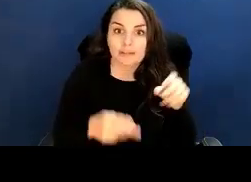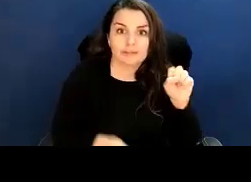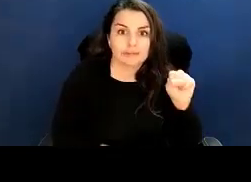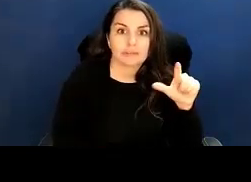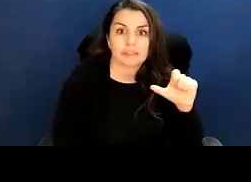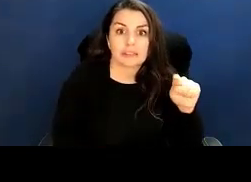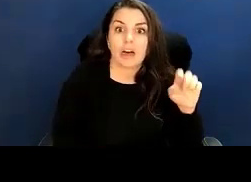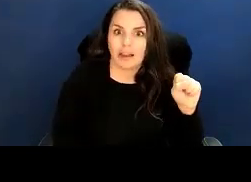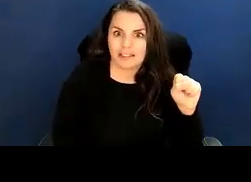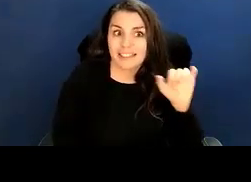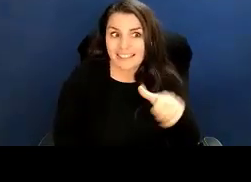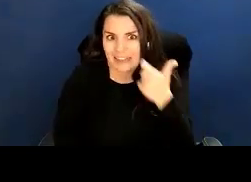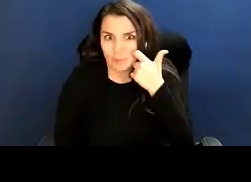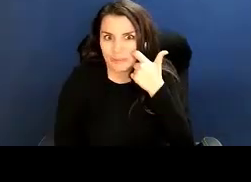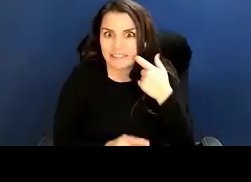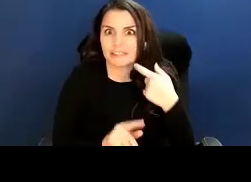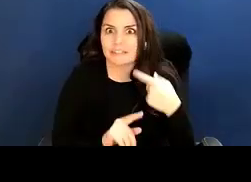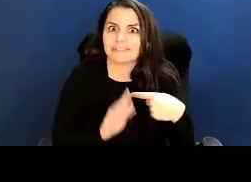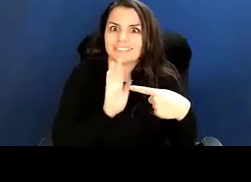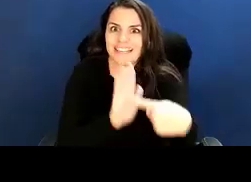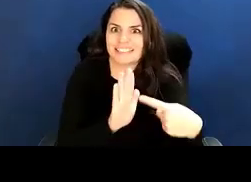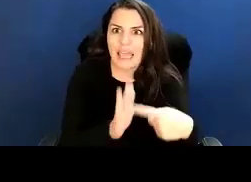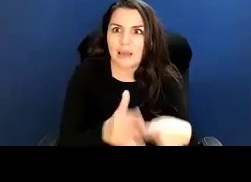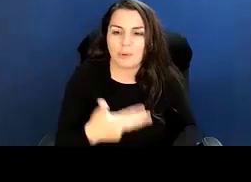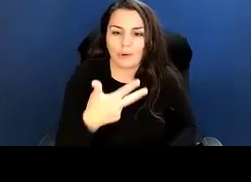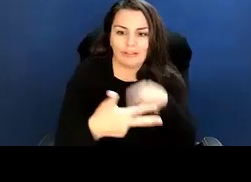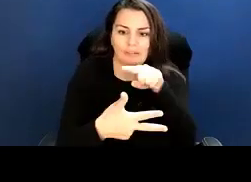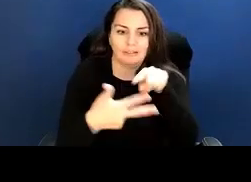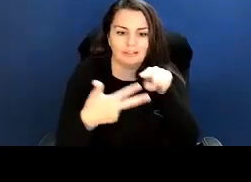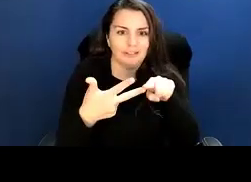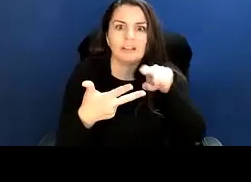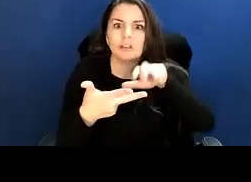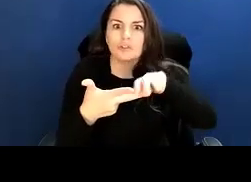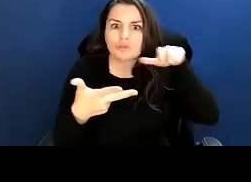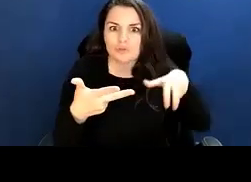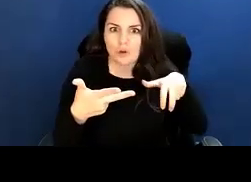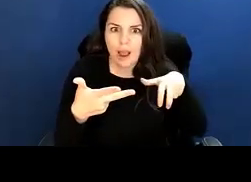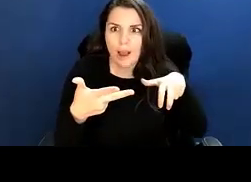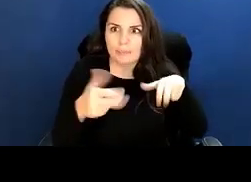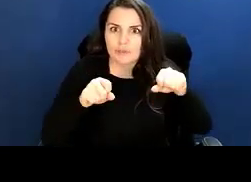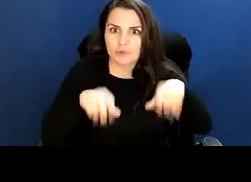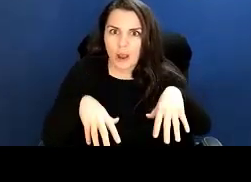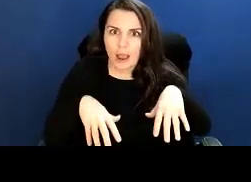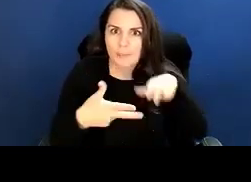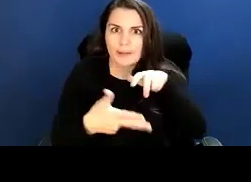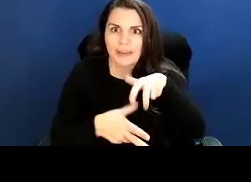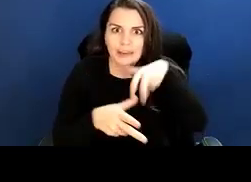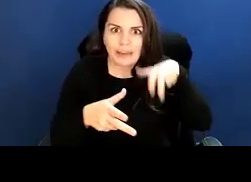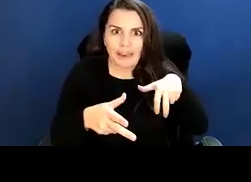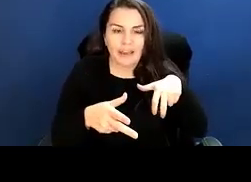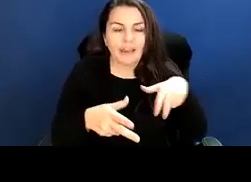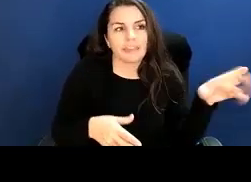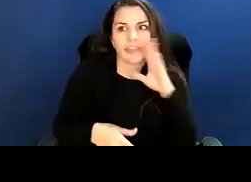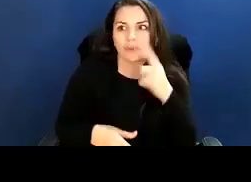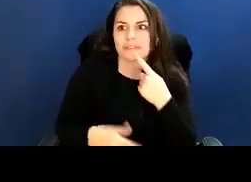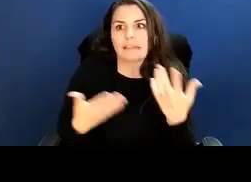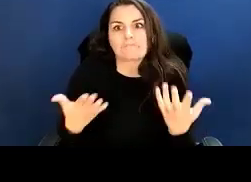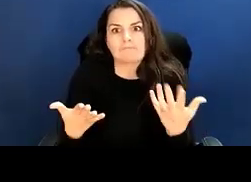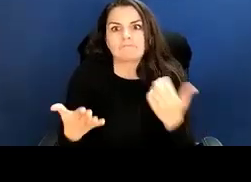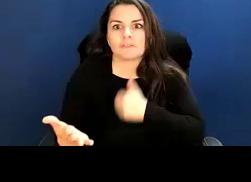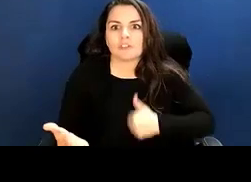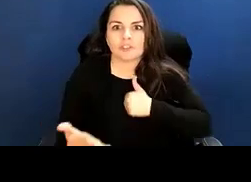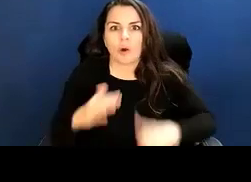have 9 unused training months. So NIGMS would allow you to appoint a 4th trainee